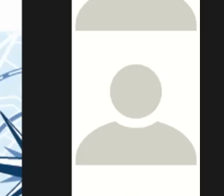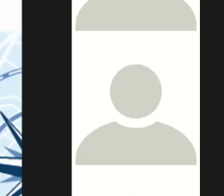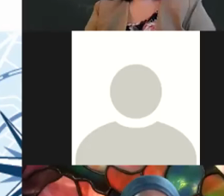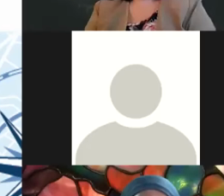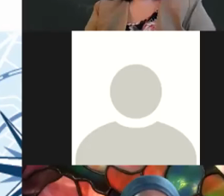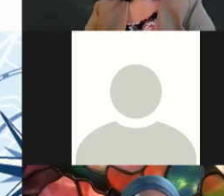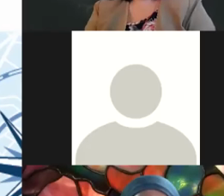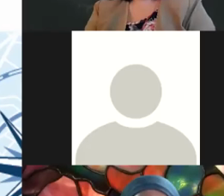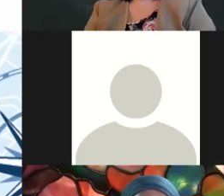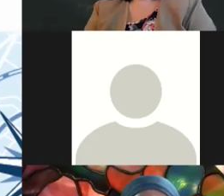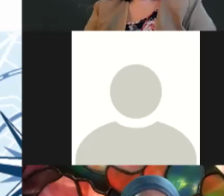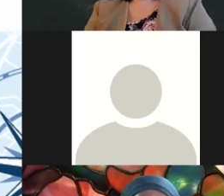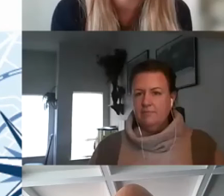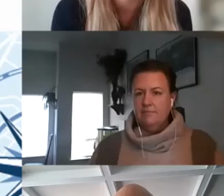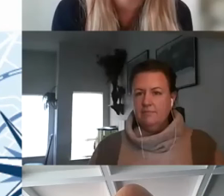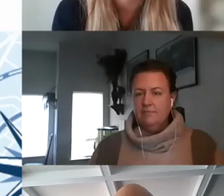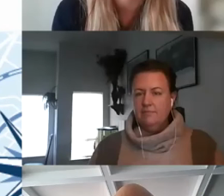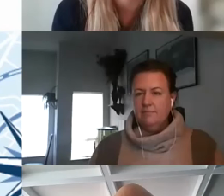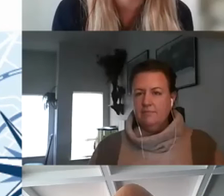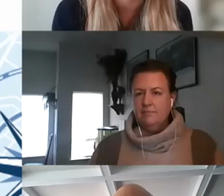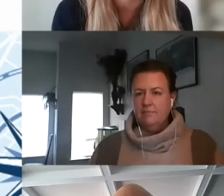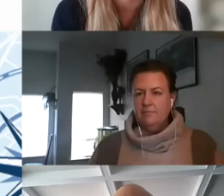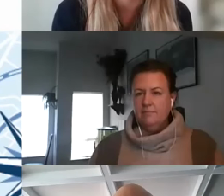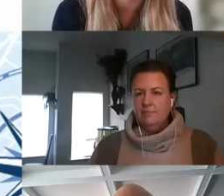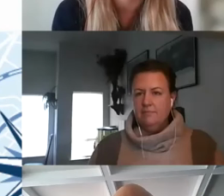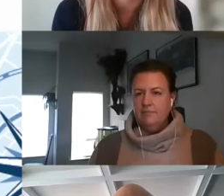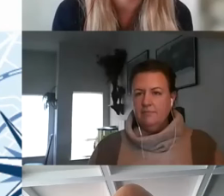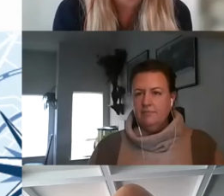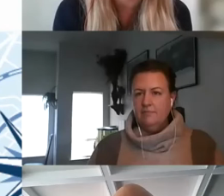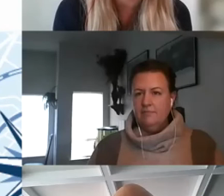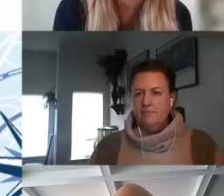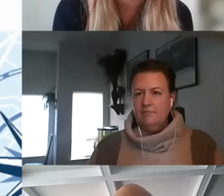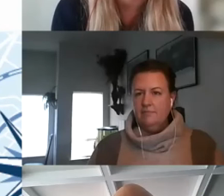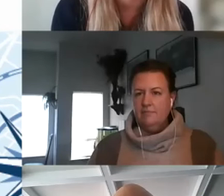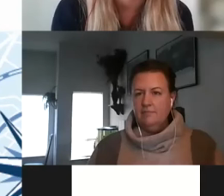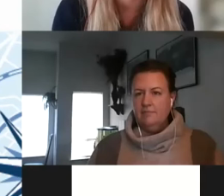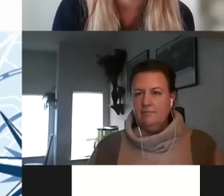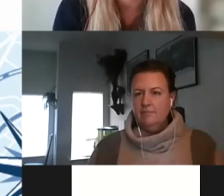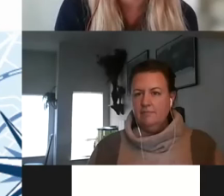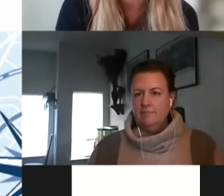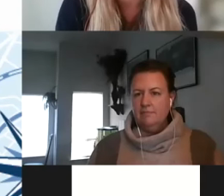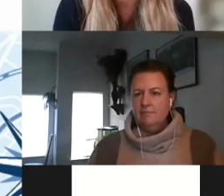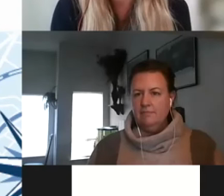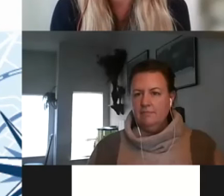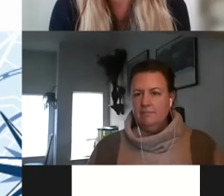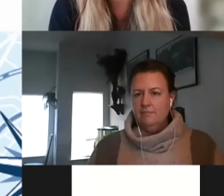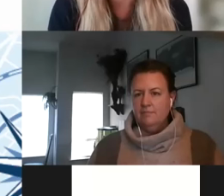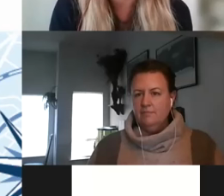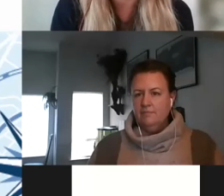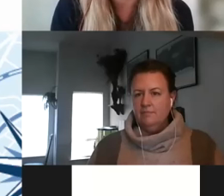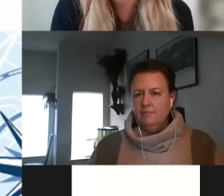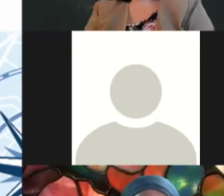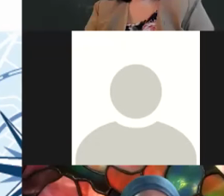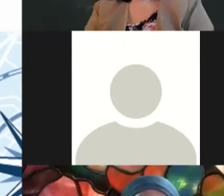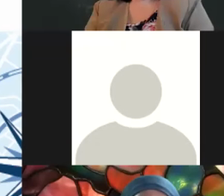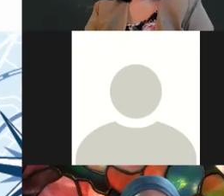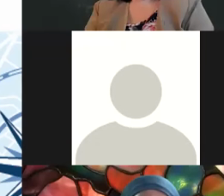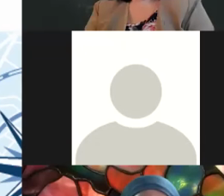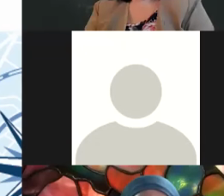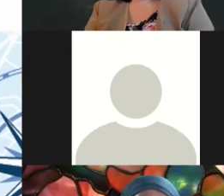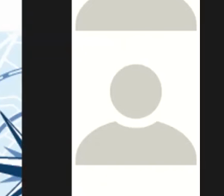adapting, deploying, and assessing trauma-informed practice in a virtual setting. So as we move through the session today, I'm going to